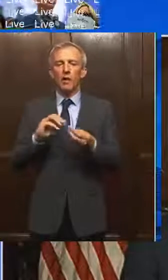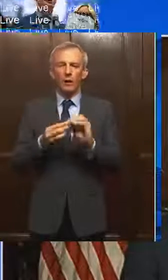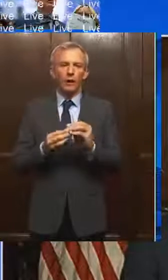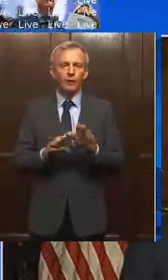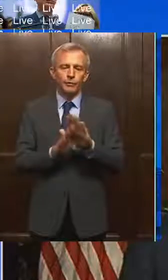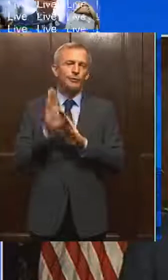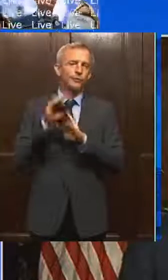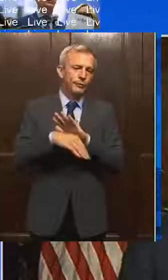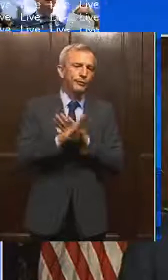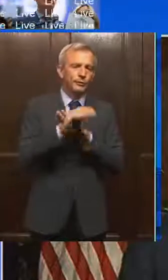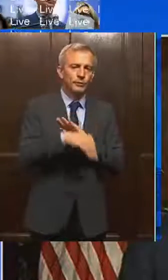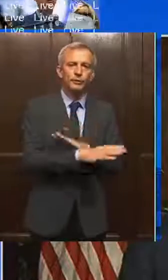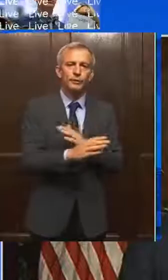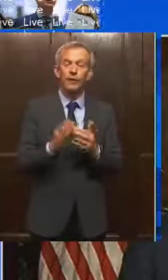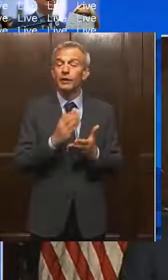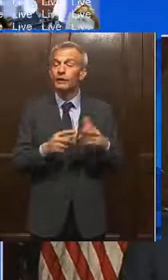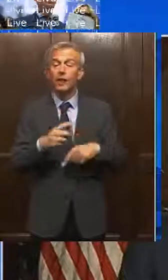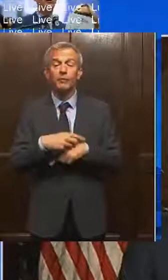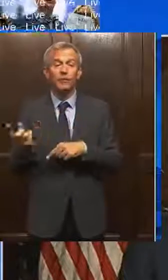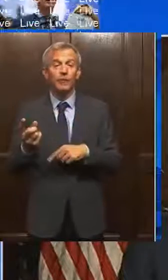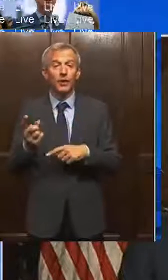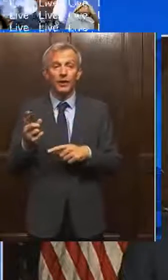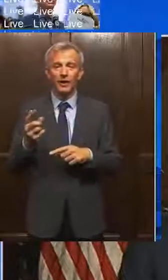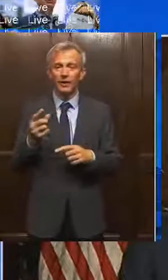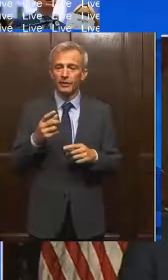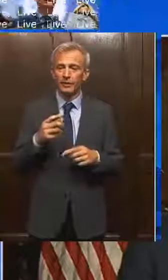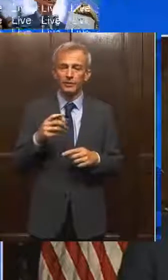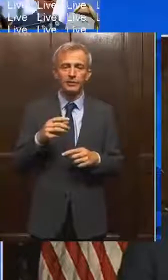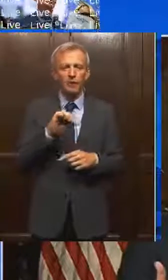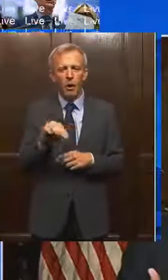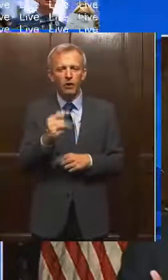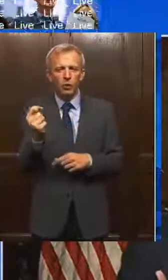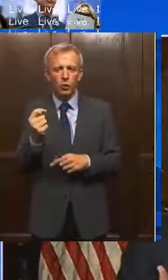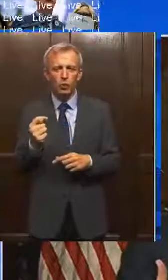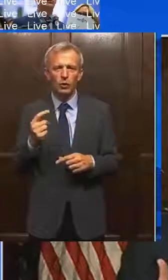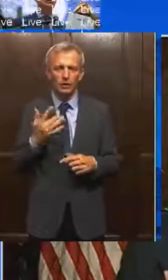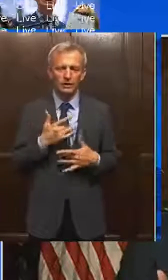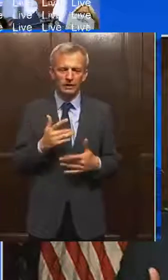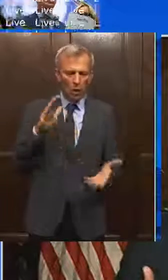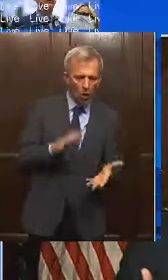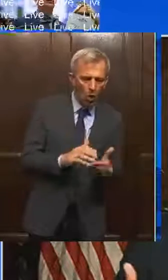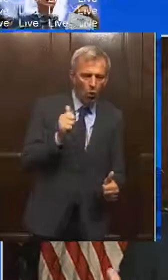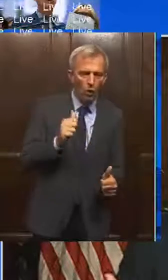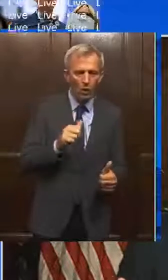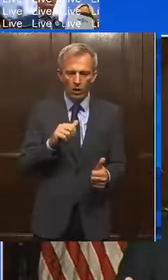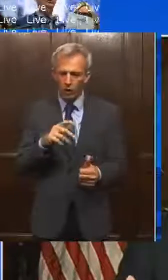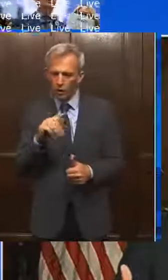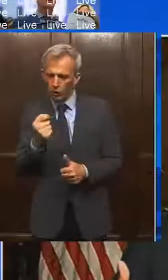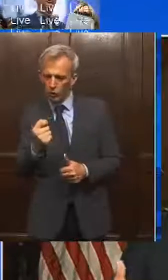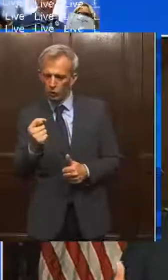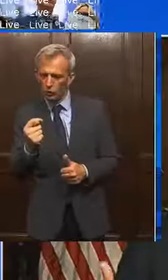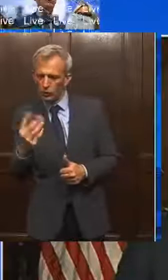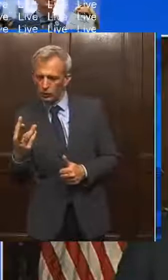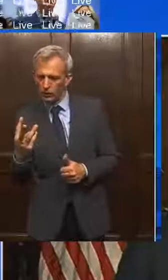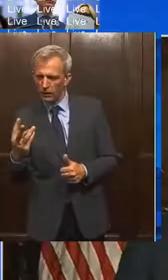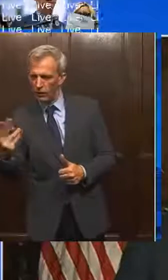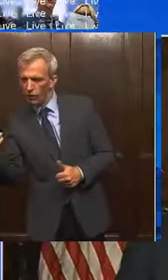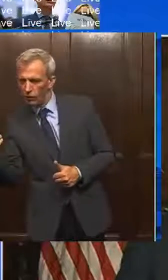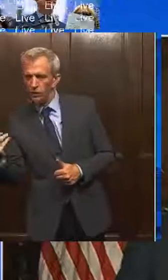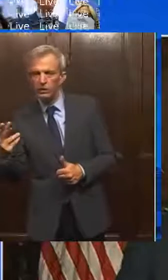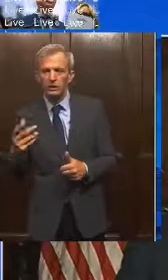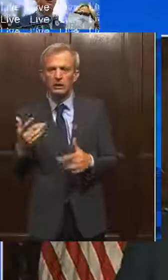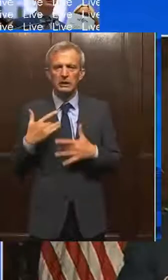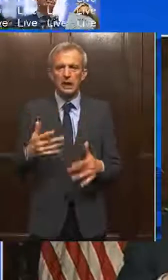days, especially right after the weekend or over the weekend, they're lower. Midweek, Tuesday, Wednesday, Thursday, it's often the highest